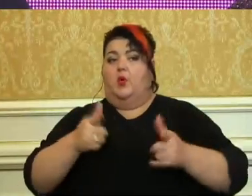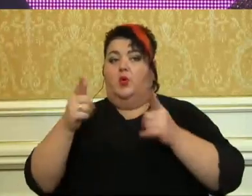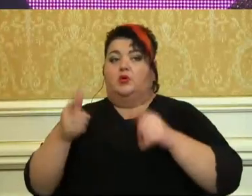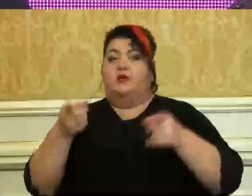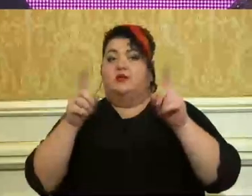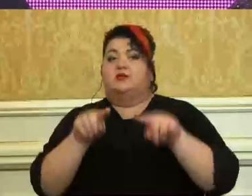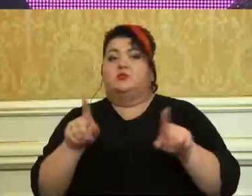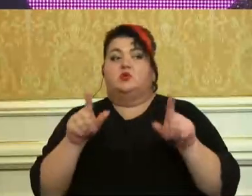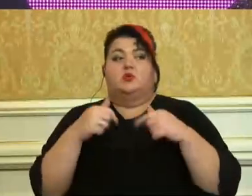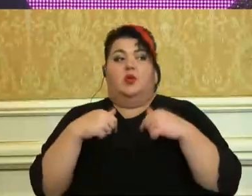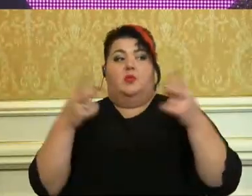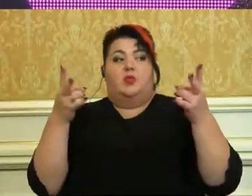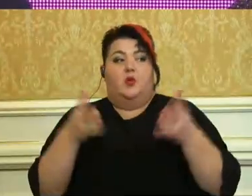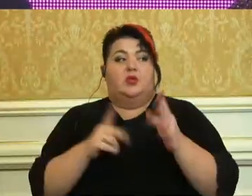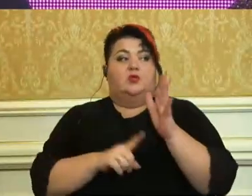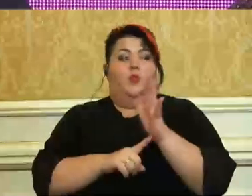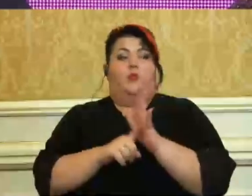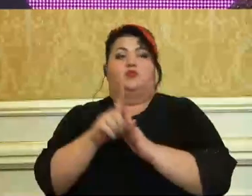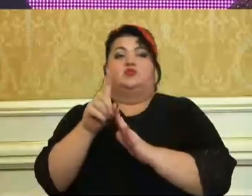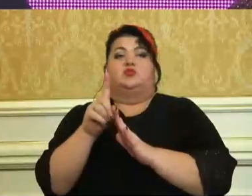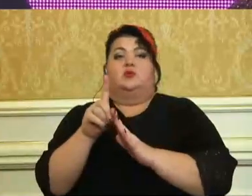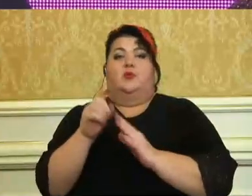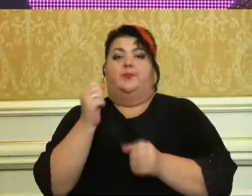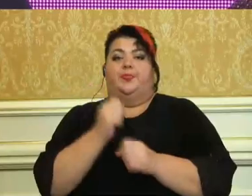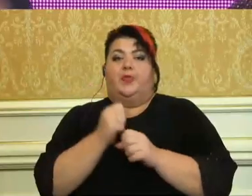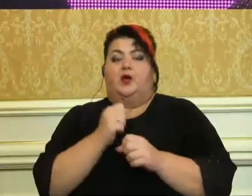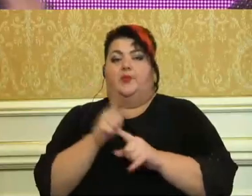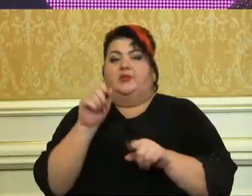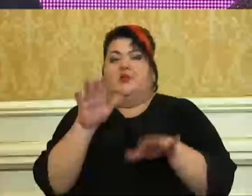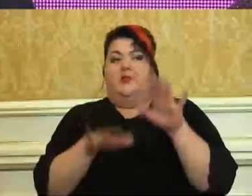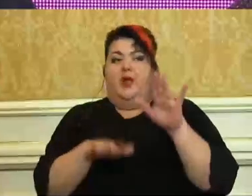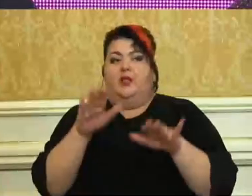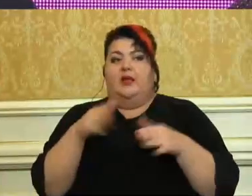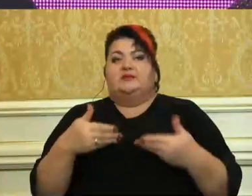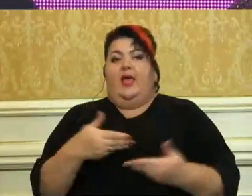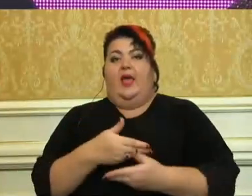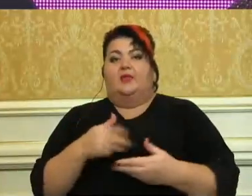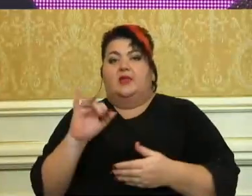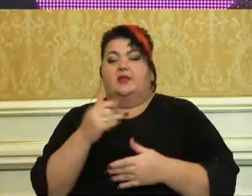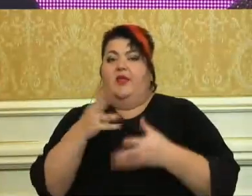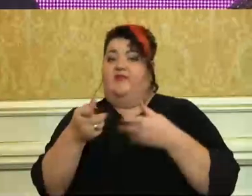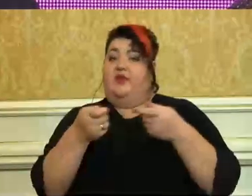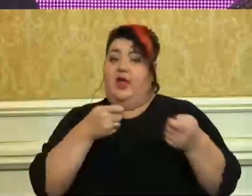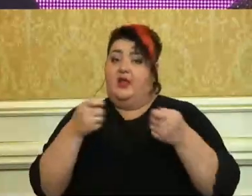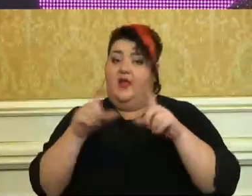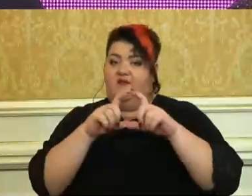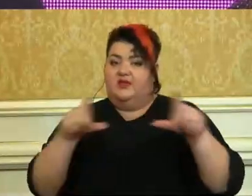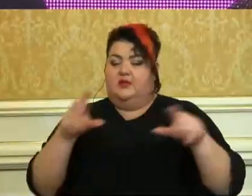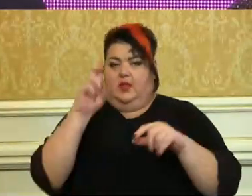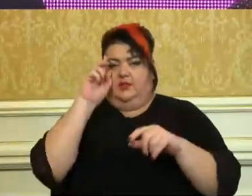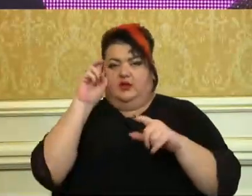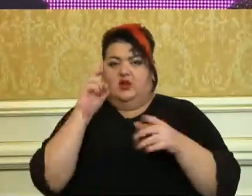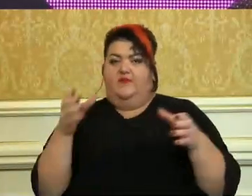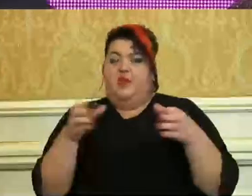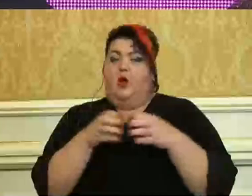came to the conclusion that we have to start to work with the gender balances and the leaderships,